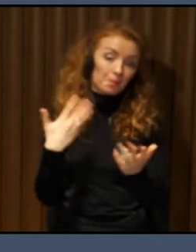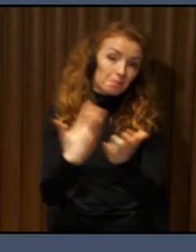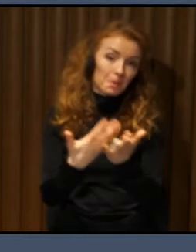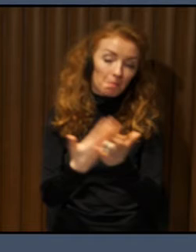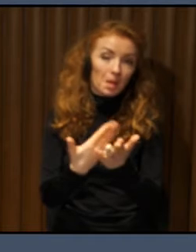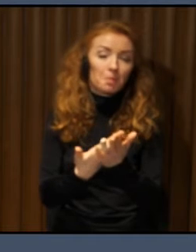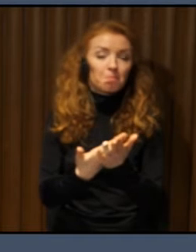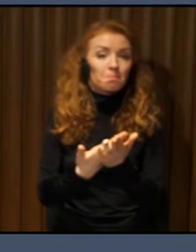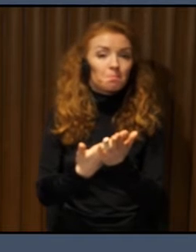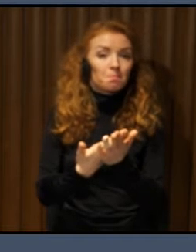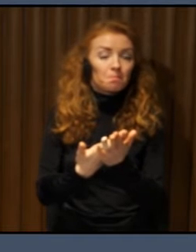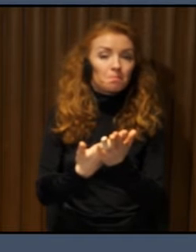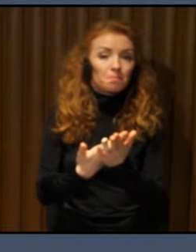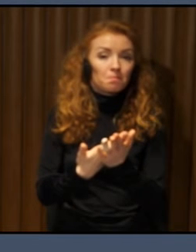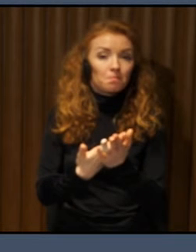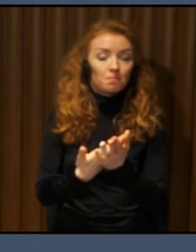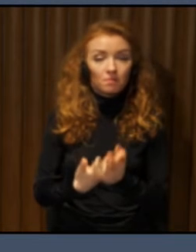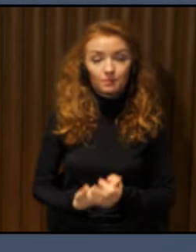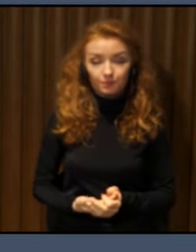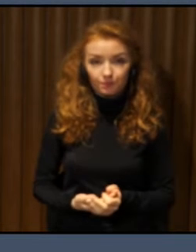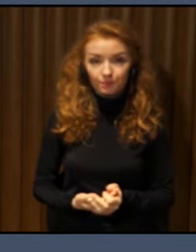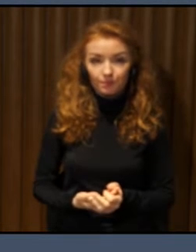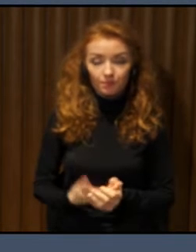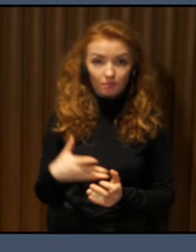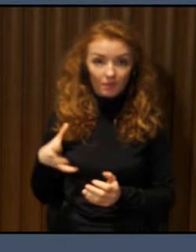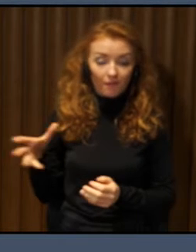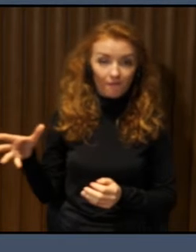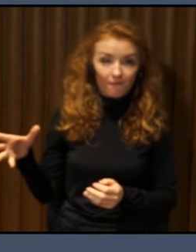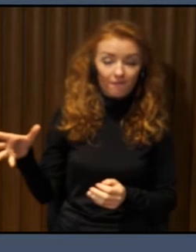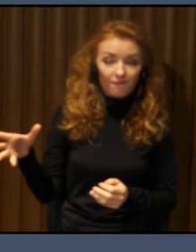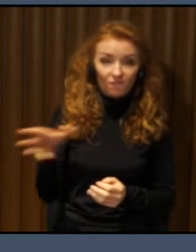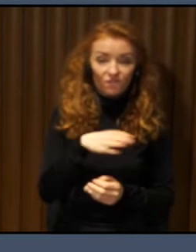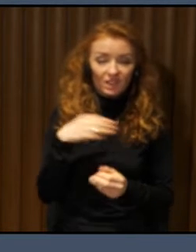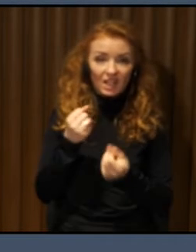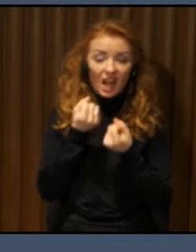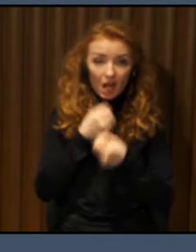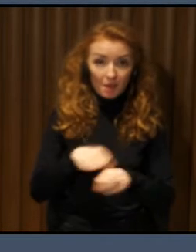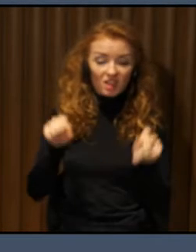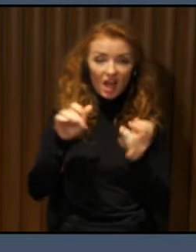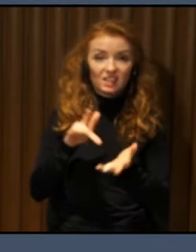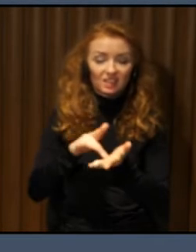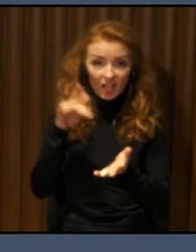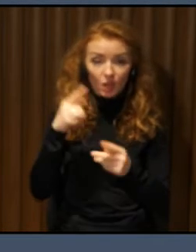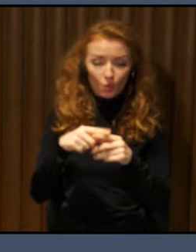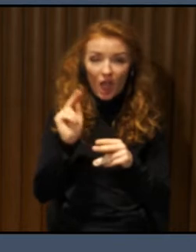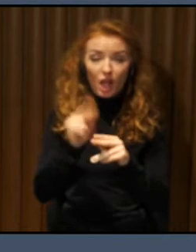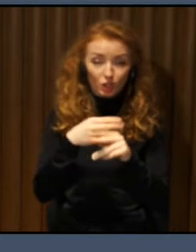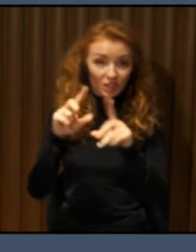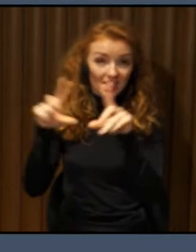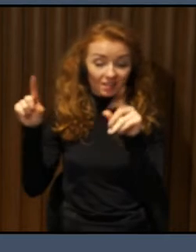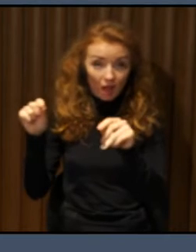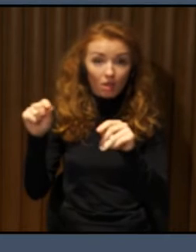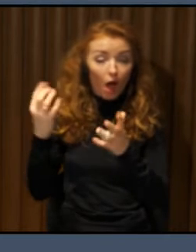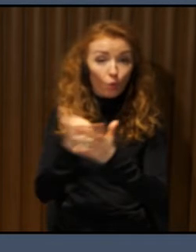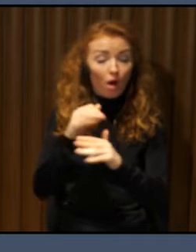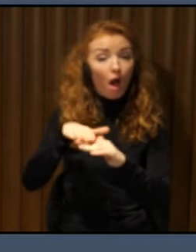was nothing actually serving this population within town. And so there wasn't the data to show actually we need to co-locate those services with